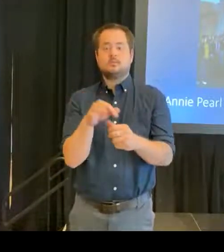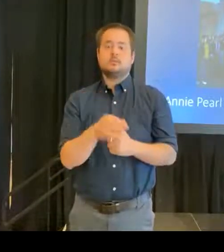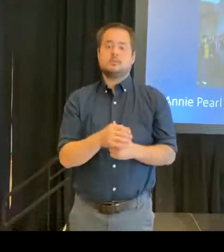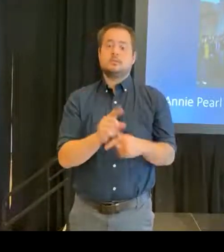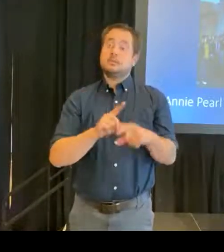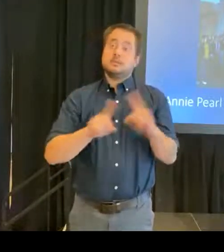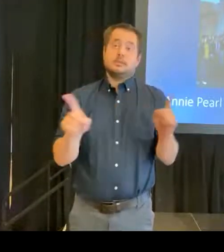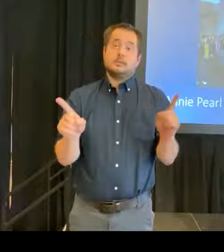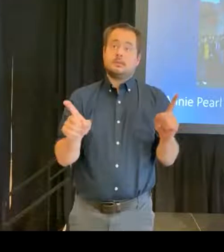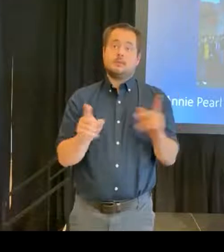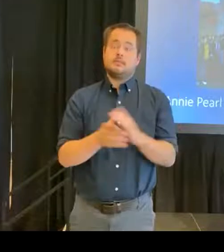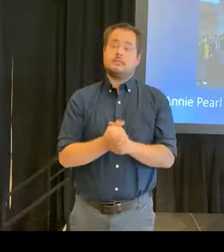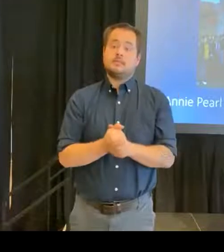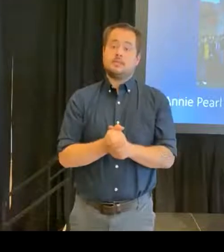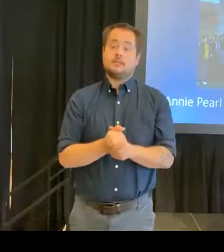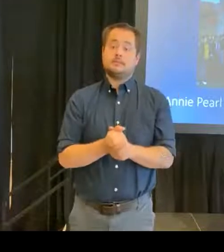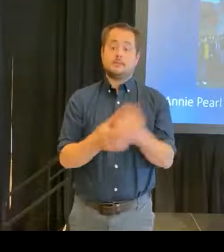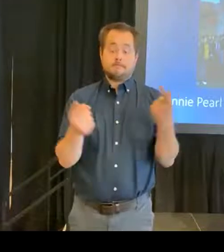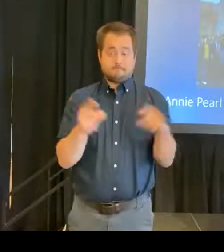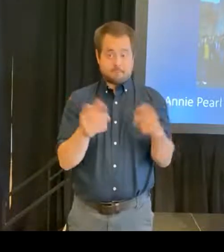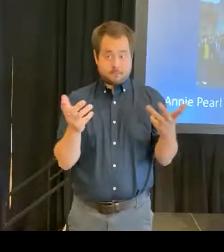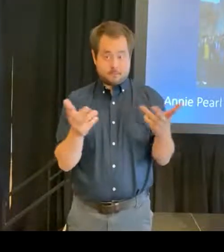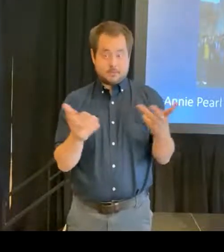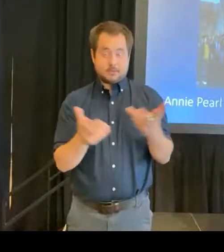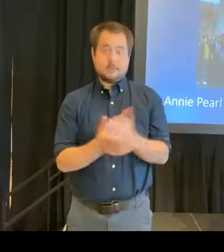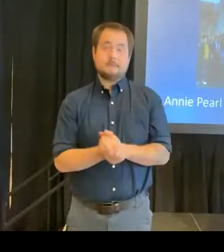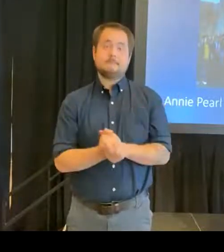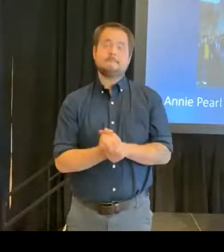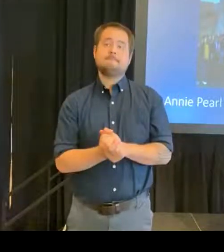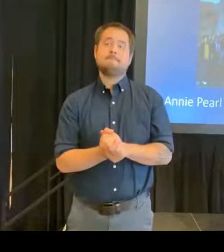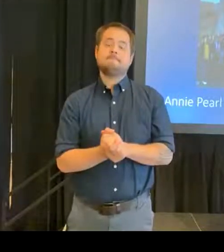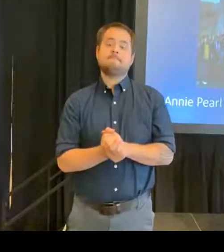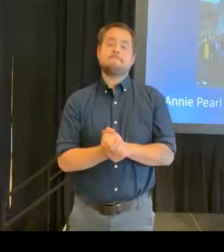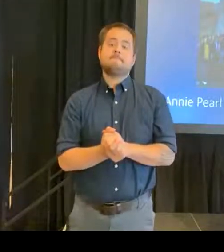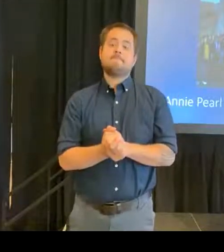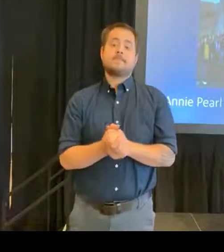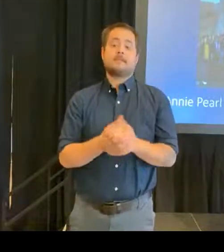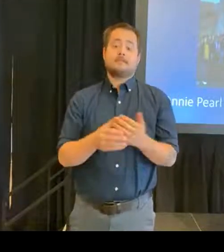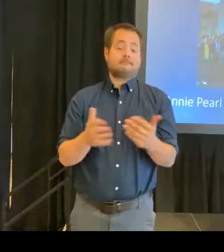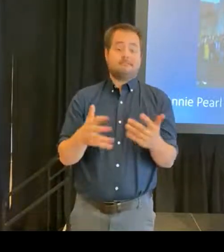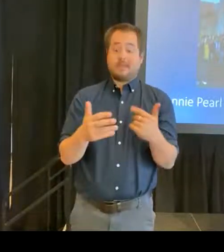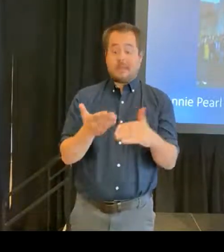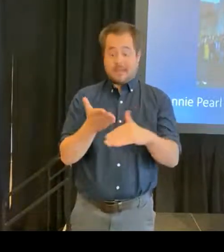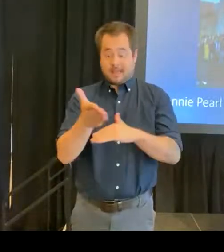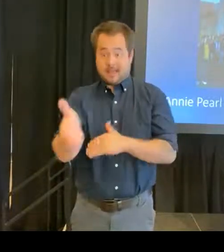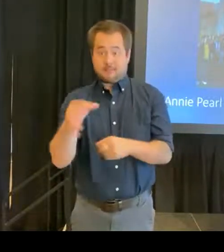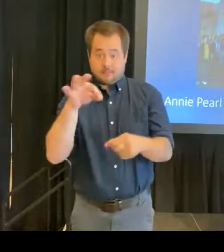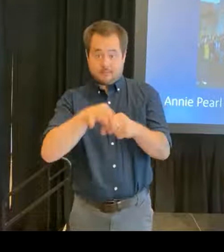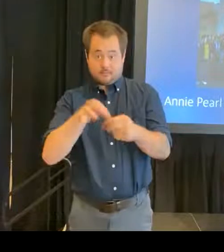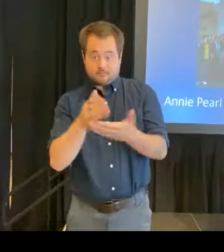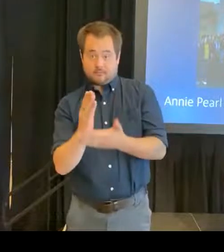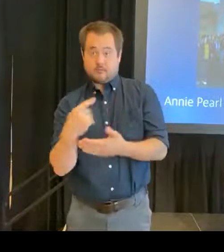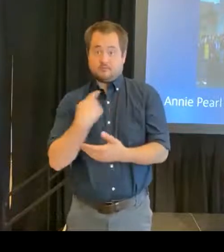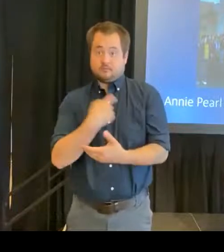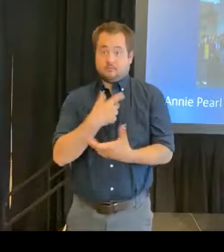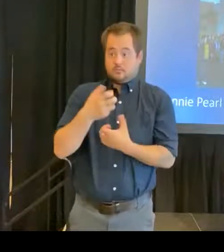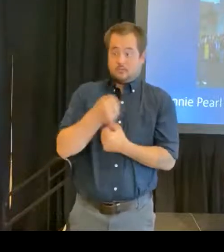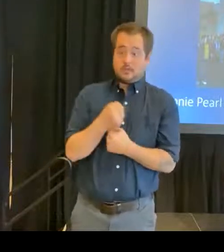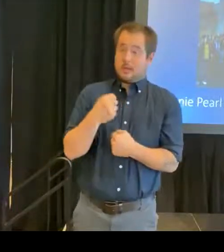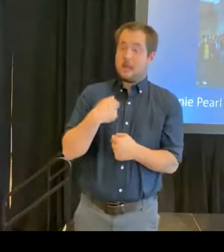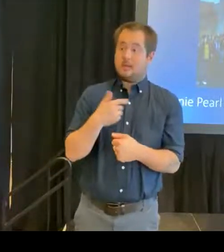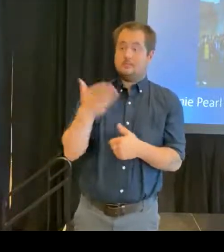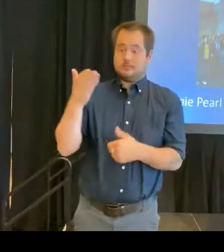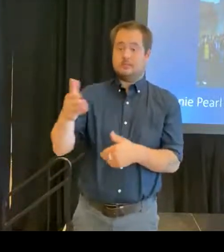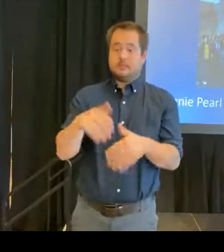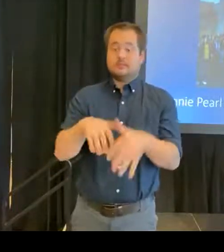But what happened is, even after we got the Voting Rights Act, I was on the Selma to Montgomery March